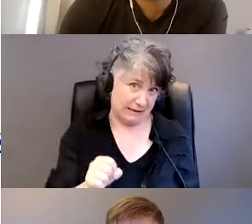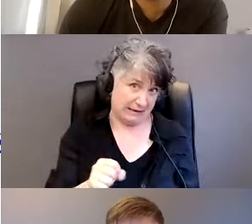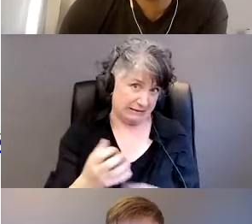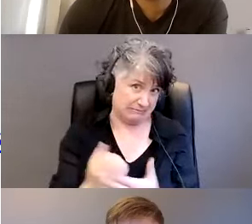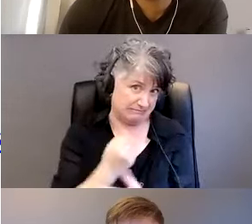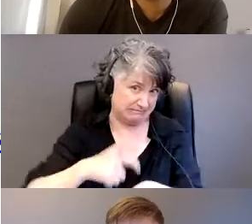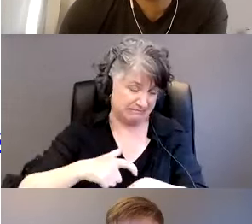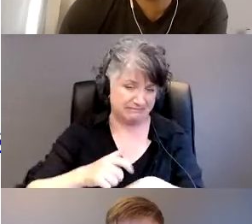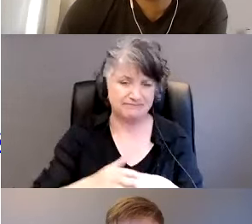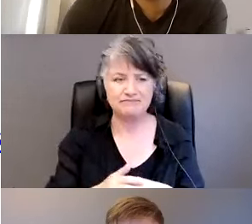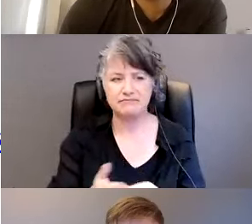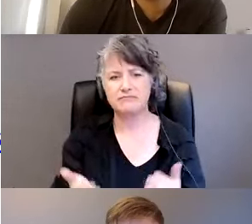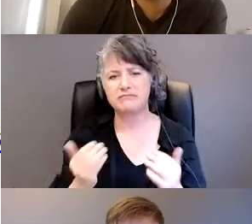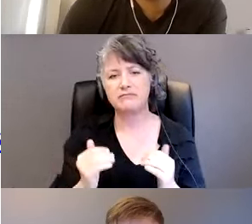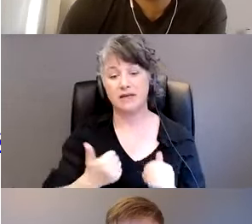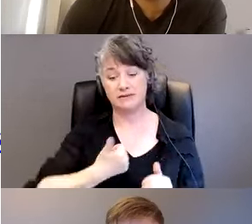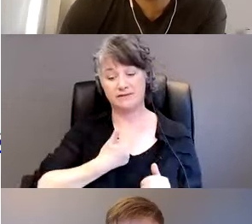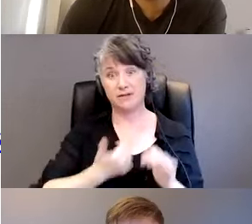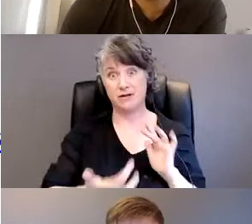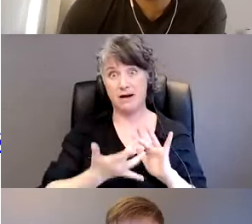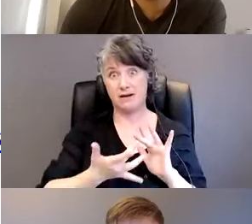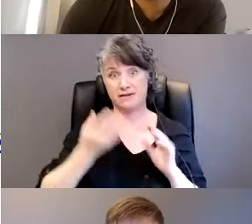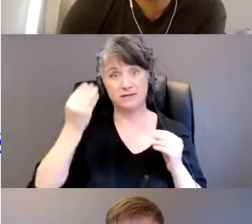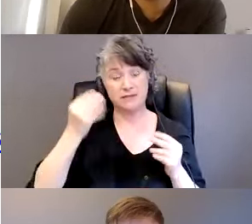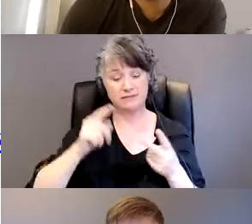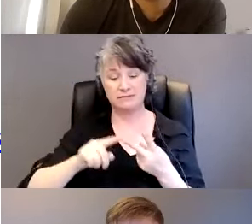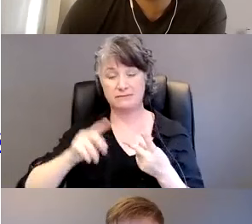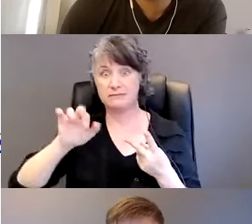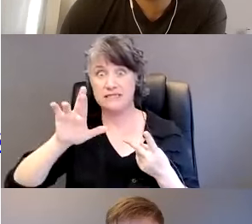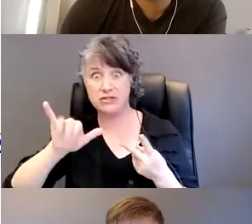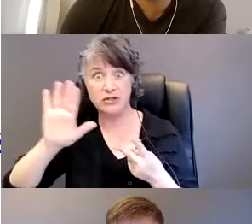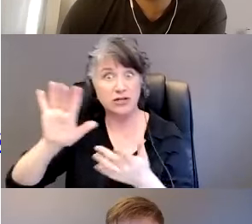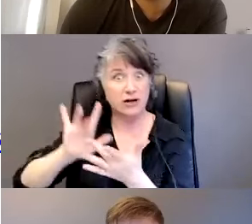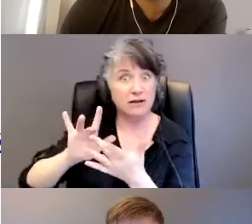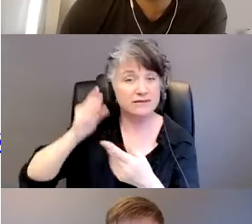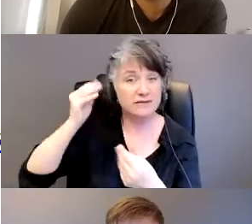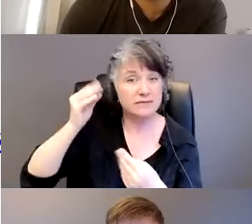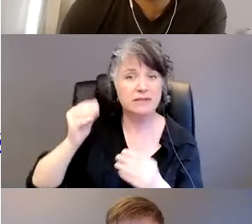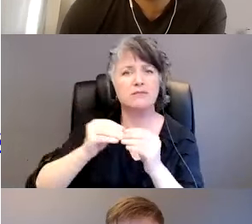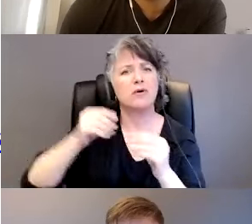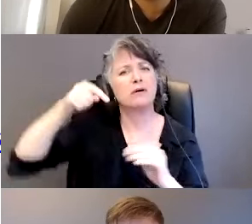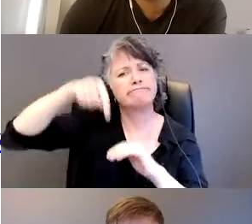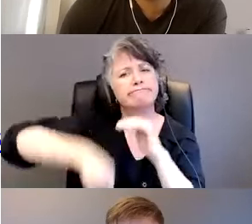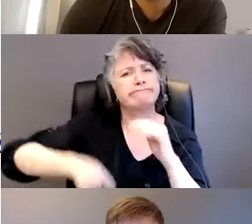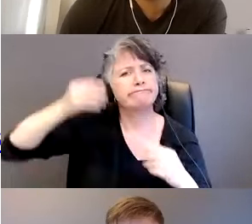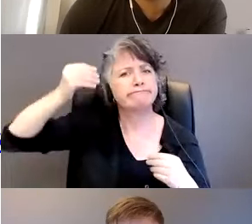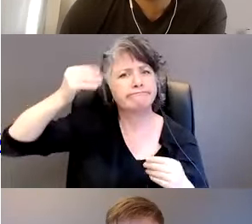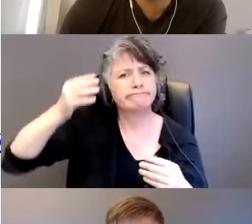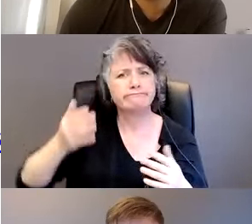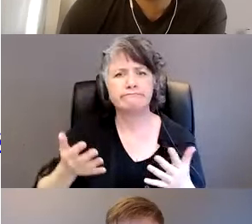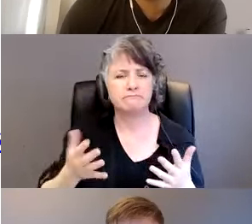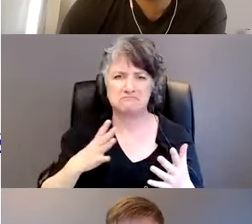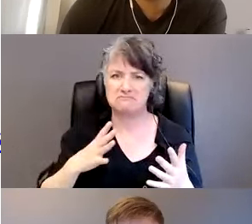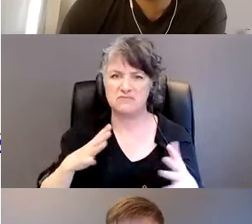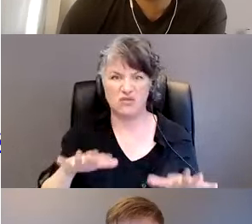contact information for myself and for Mary, if you'd like further information. I know there was some comments about organizing training. If you have any other